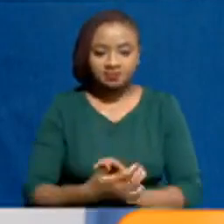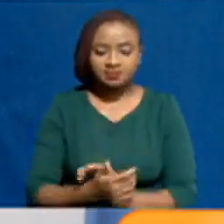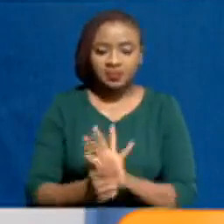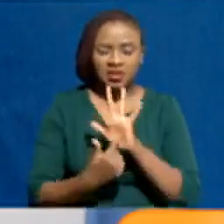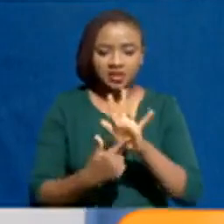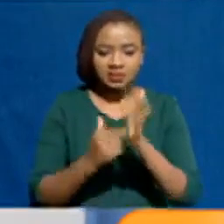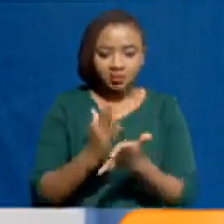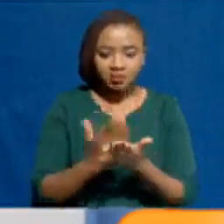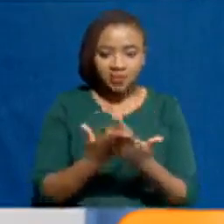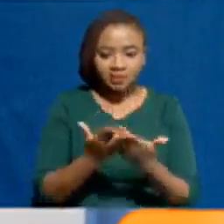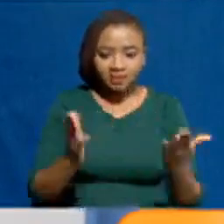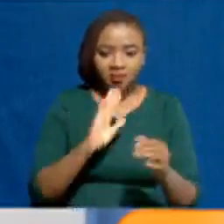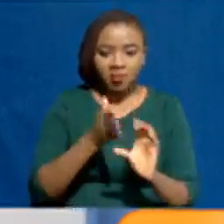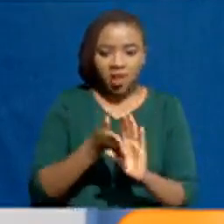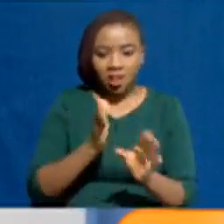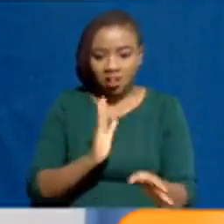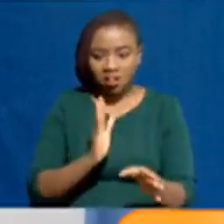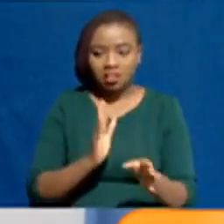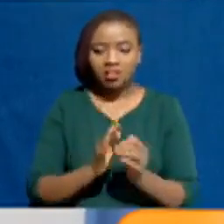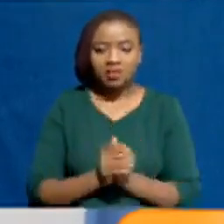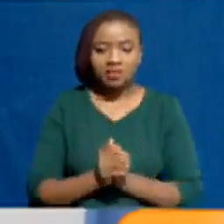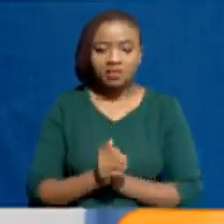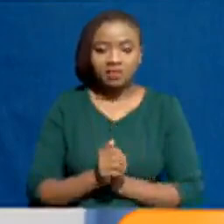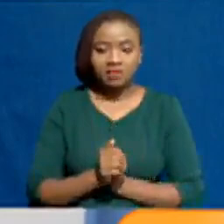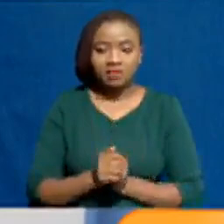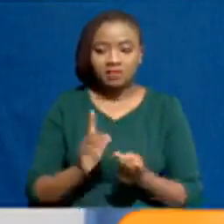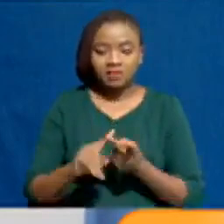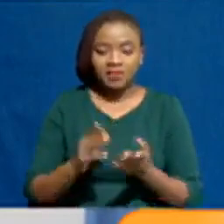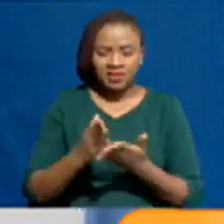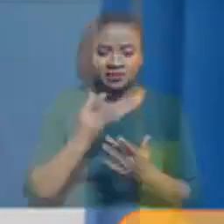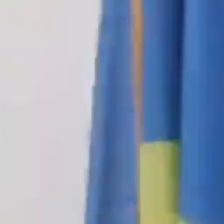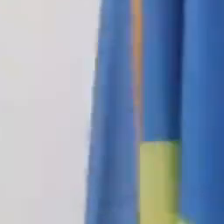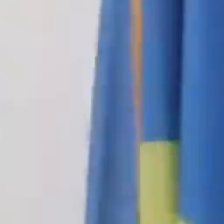you, we are going to withdraw back to Kenya. Some of you will remain here.